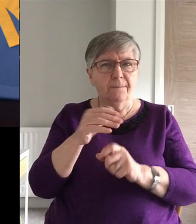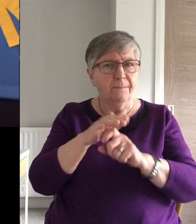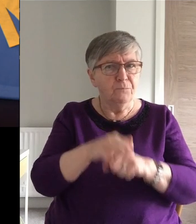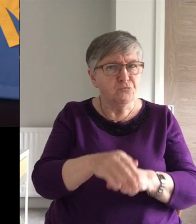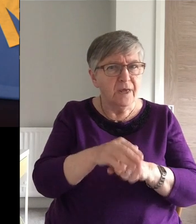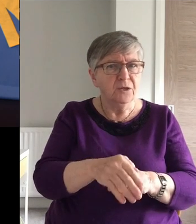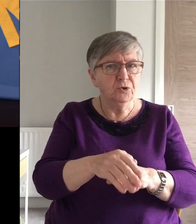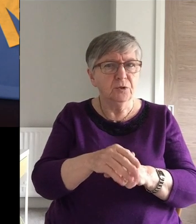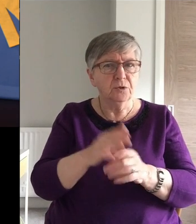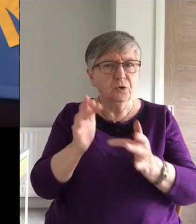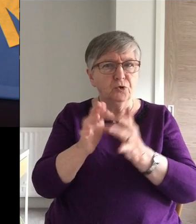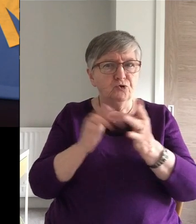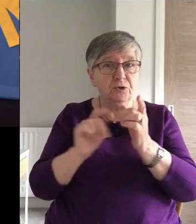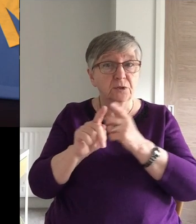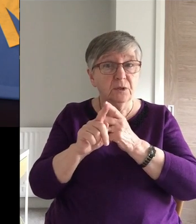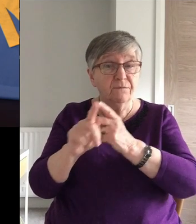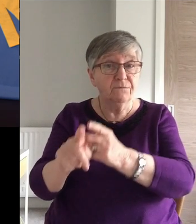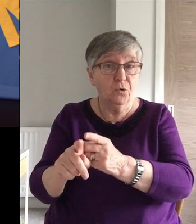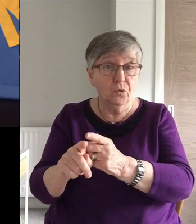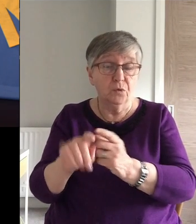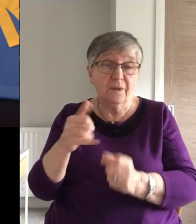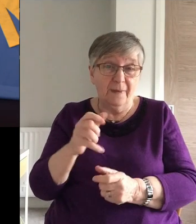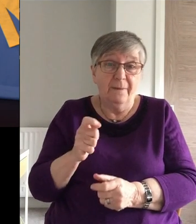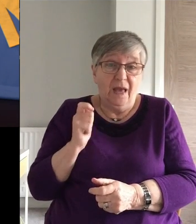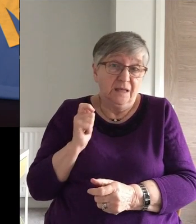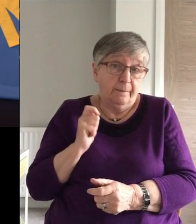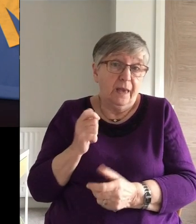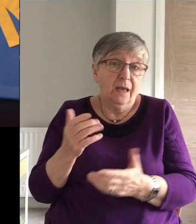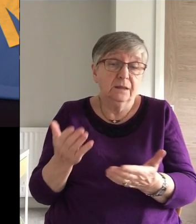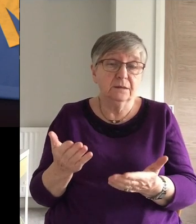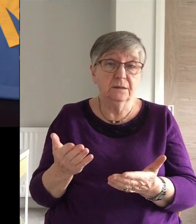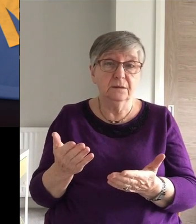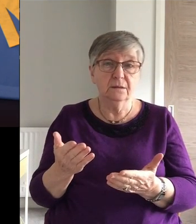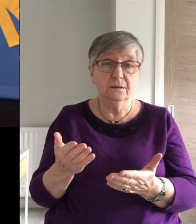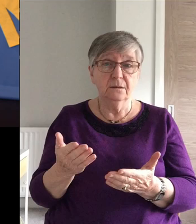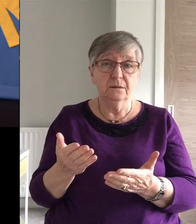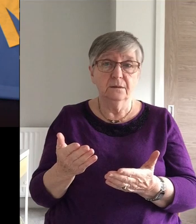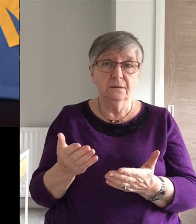Some pressures on Jesus' followers are ones that we might expect.